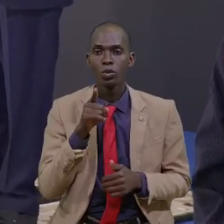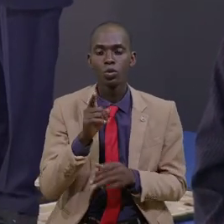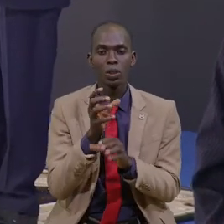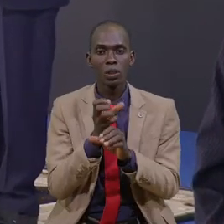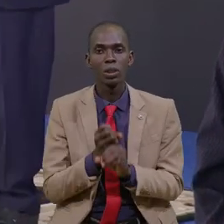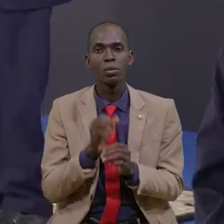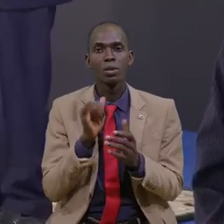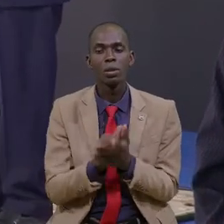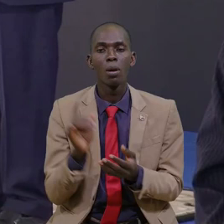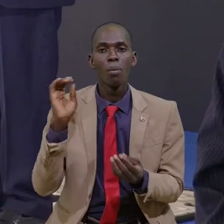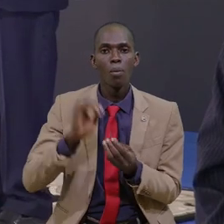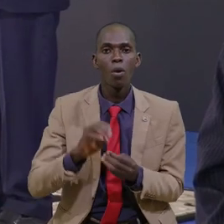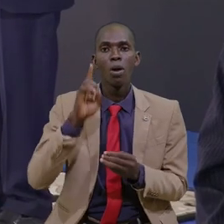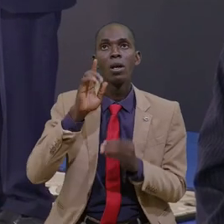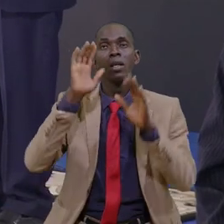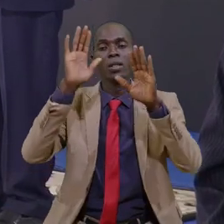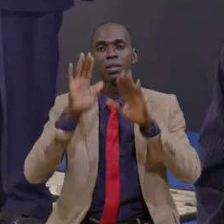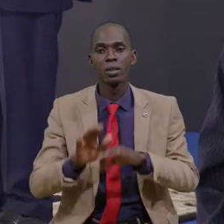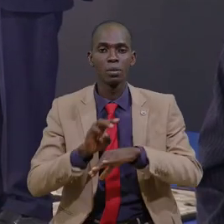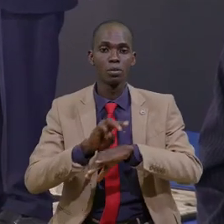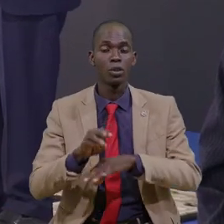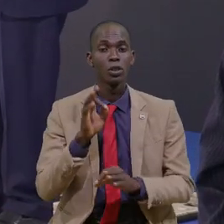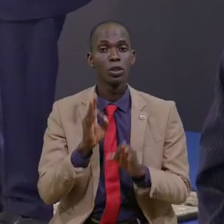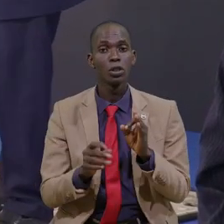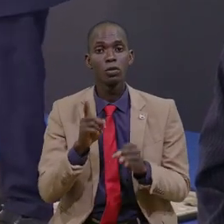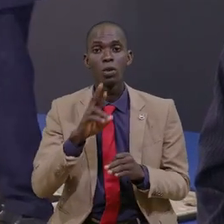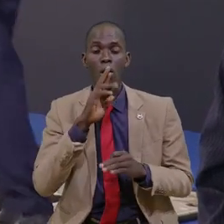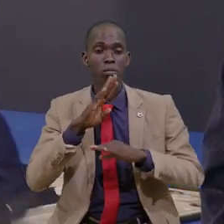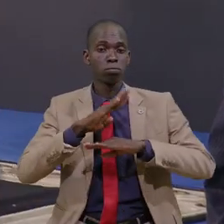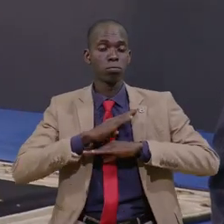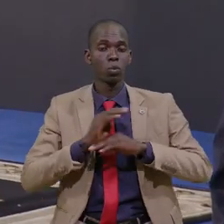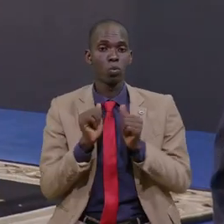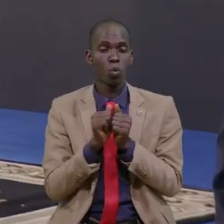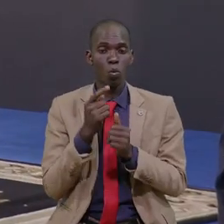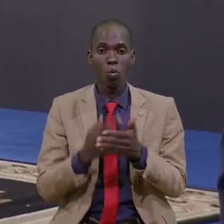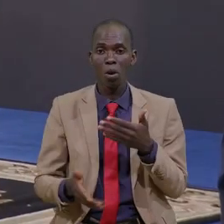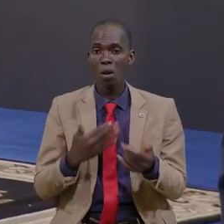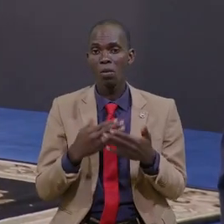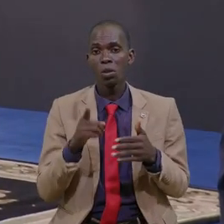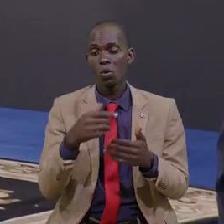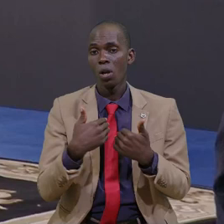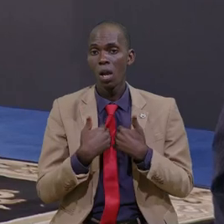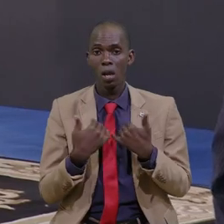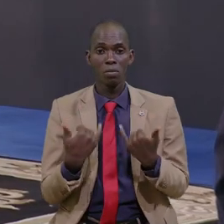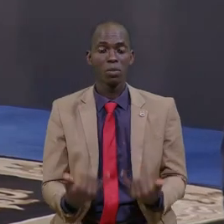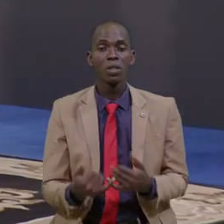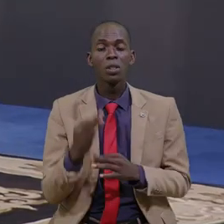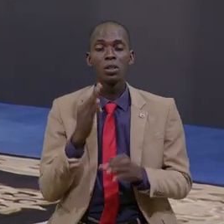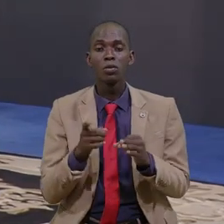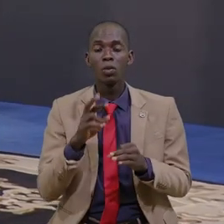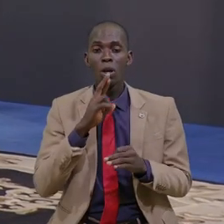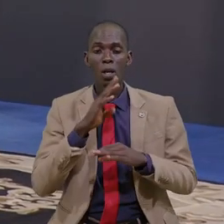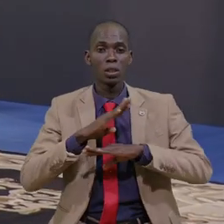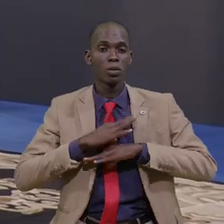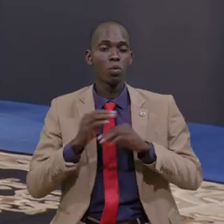excellent ministry. If you are satisfied with what you have, if you're satisfied with everything you've